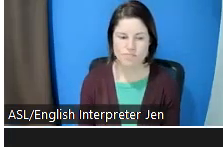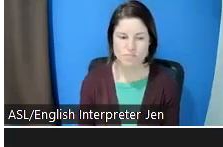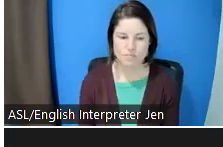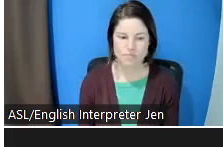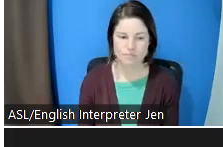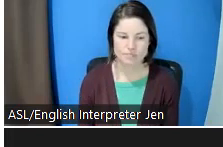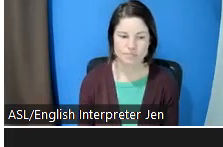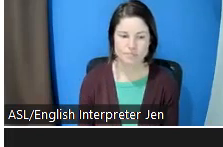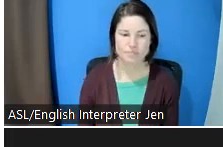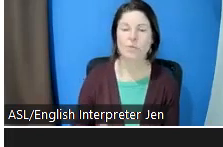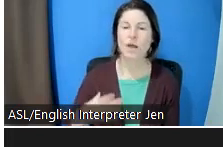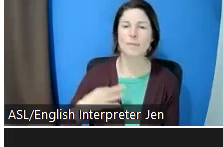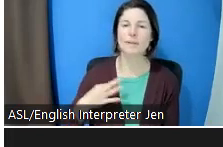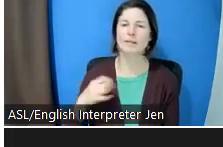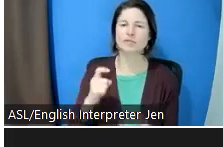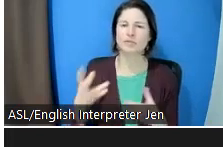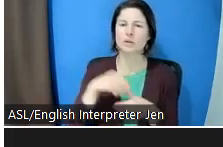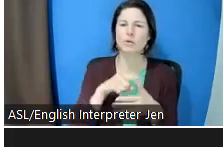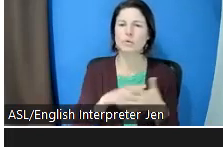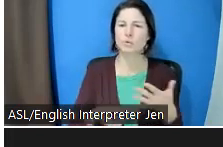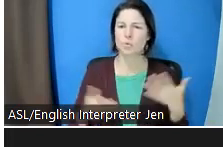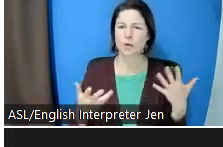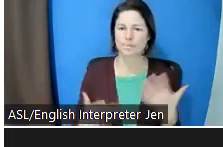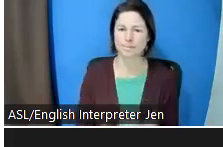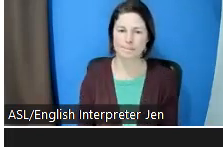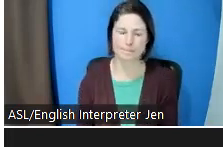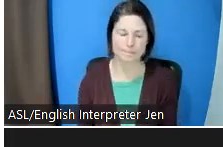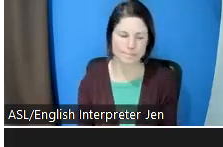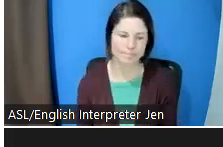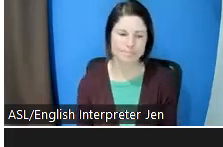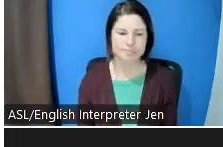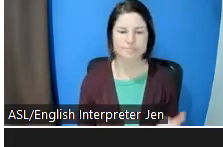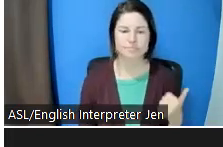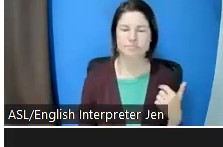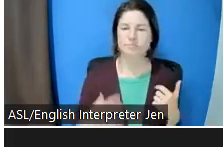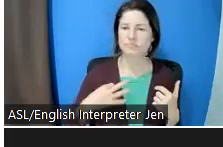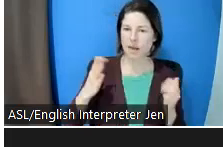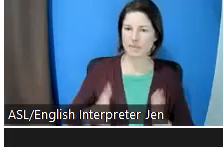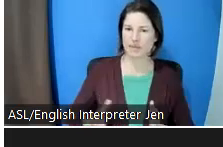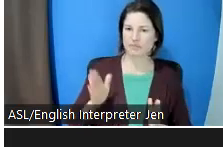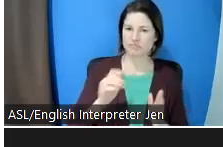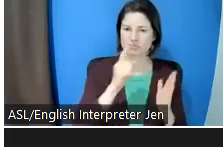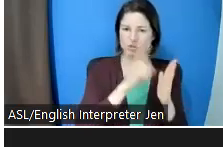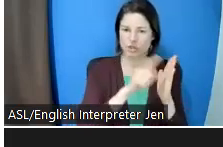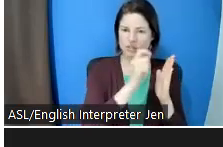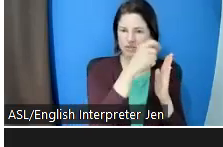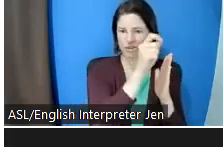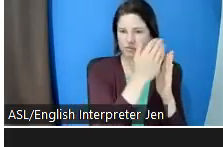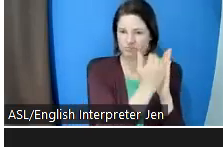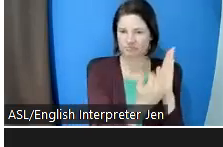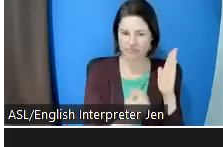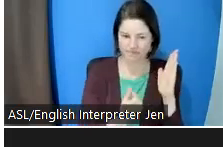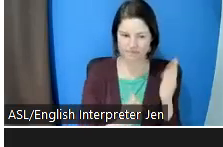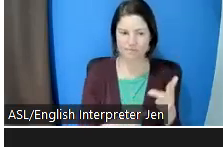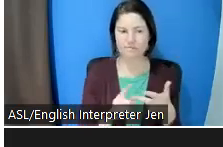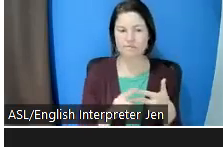The application elements. We have the applicant checklist, the applicant info, the